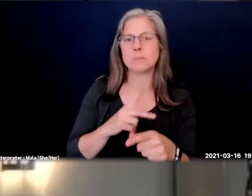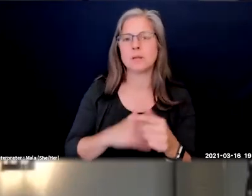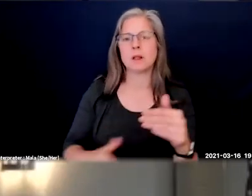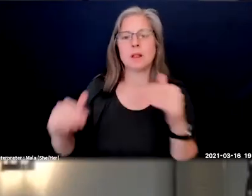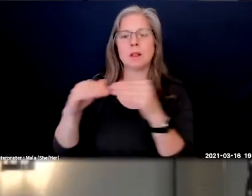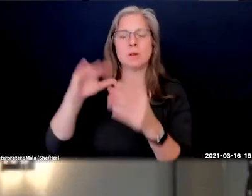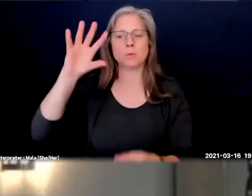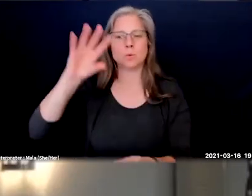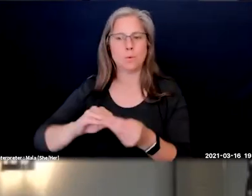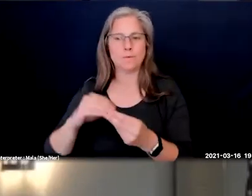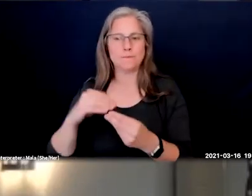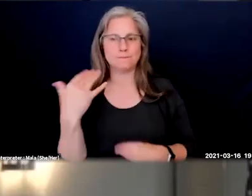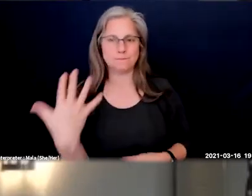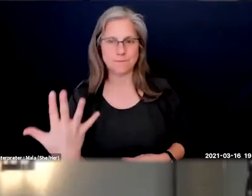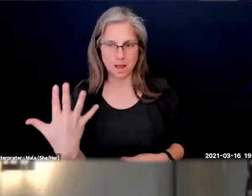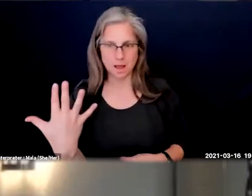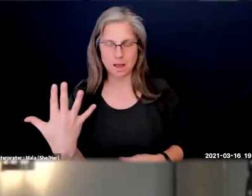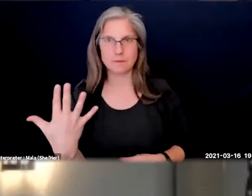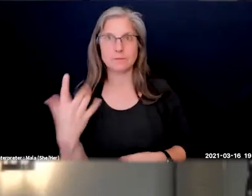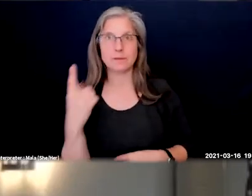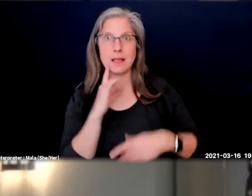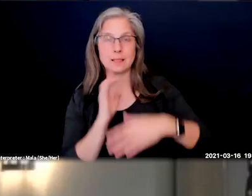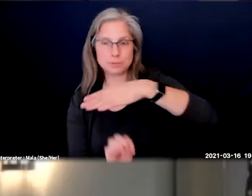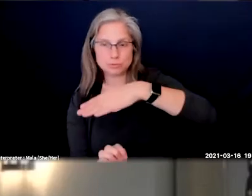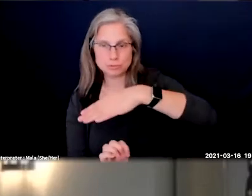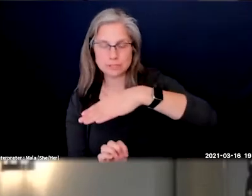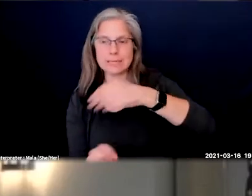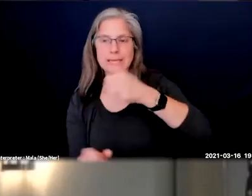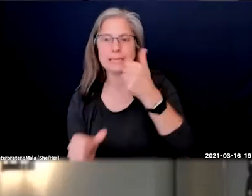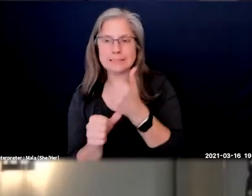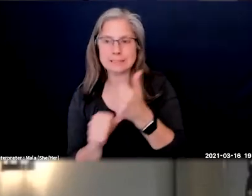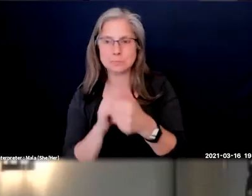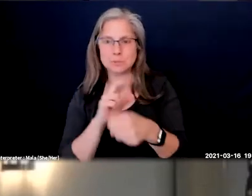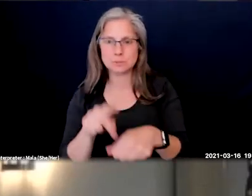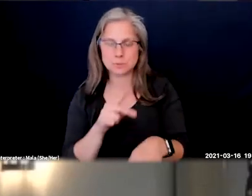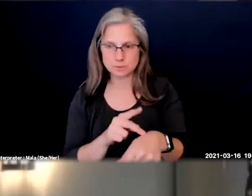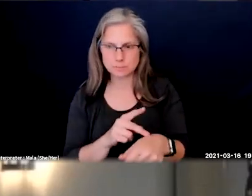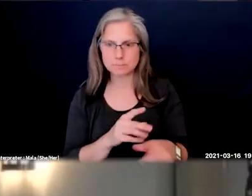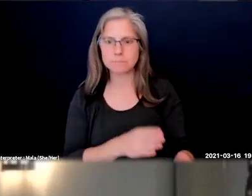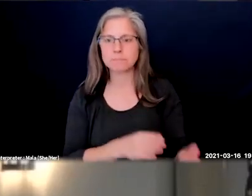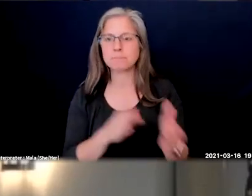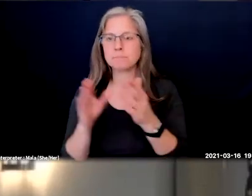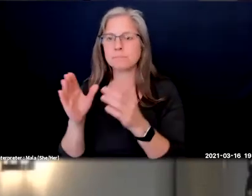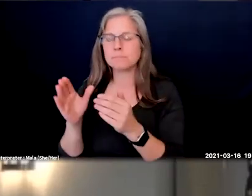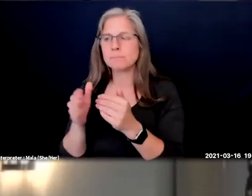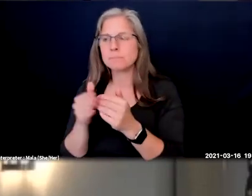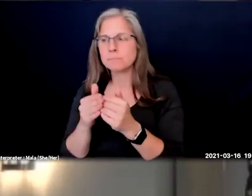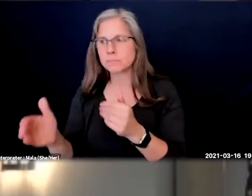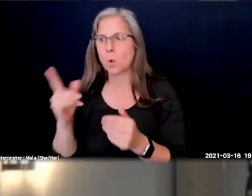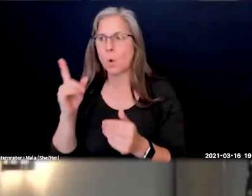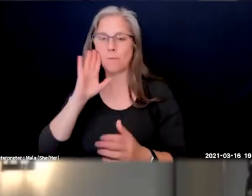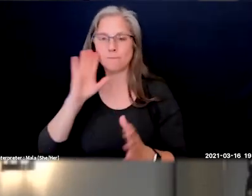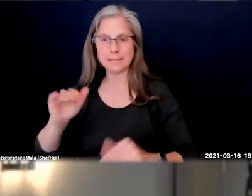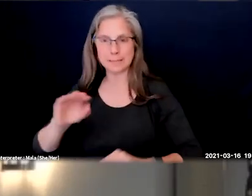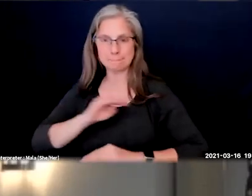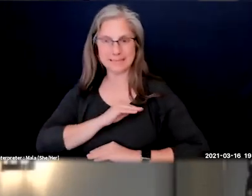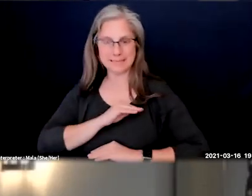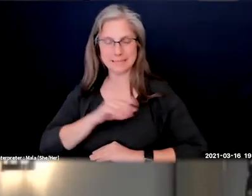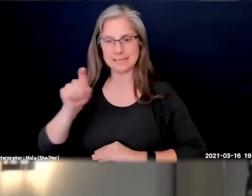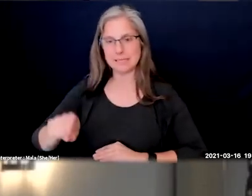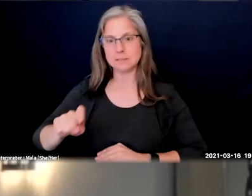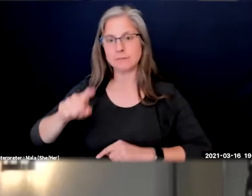total assistant principals in elementary. We hope that those positions will be able to be used to meet the needs of the variety of learners, including